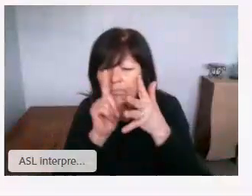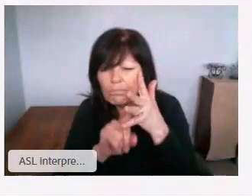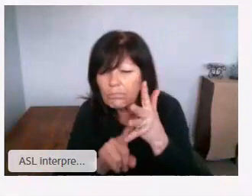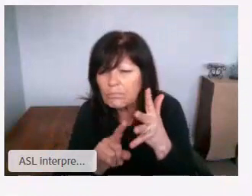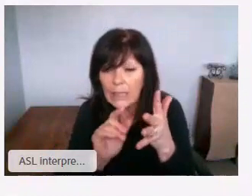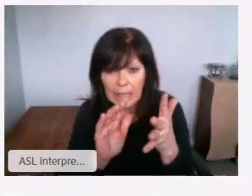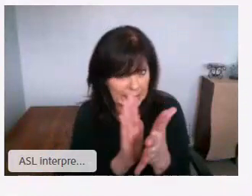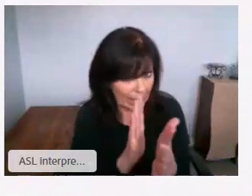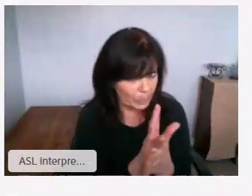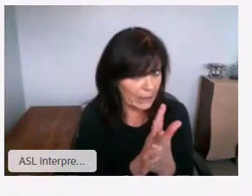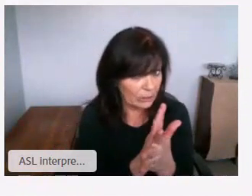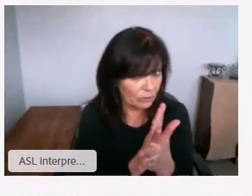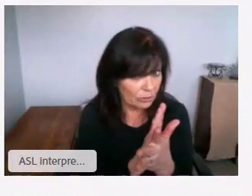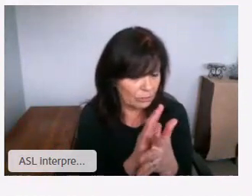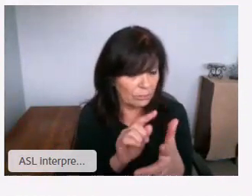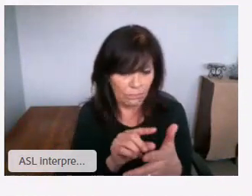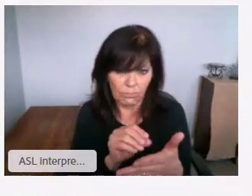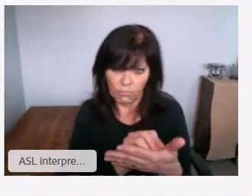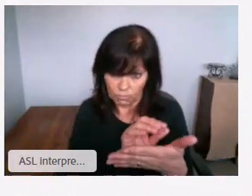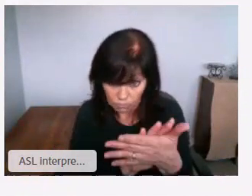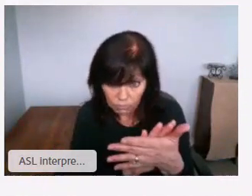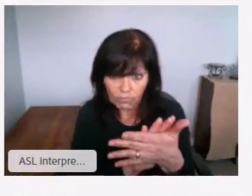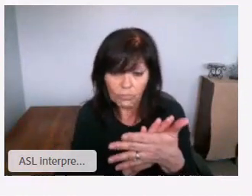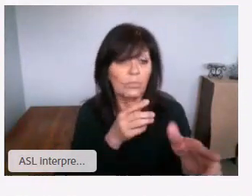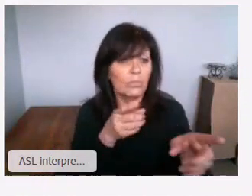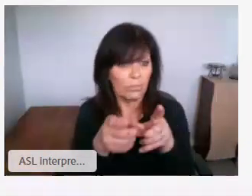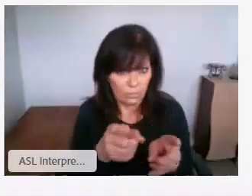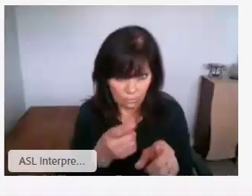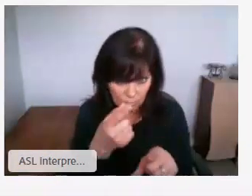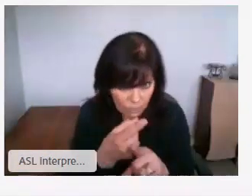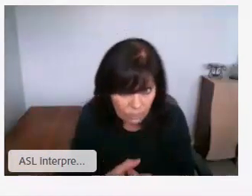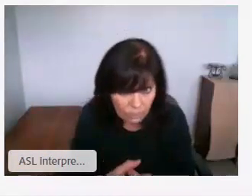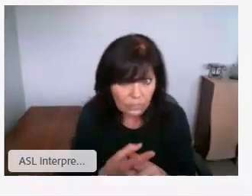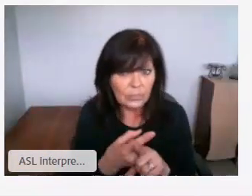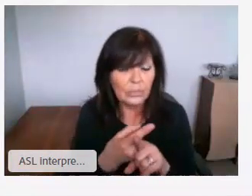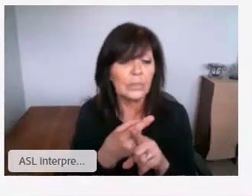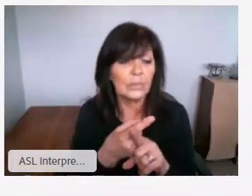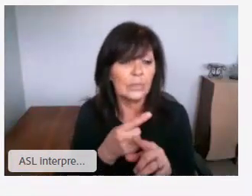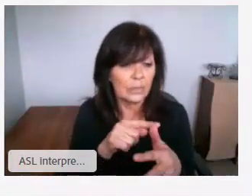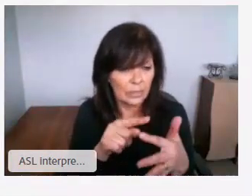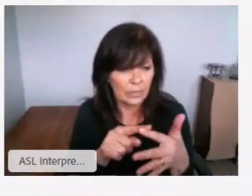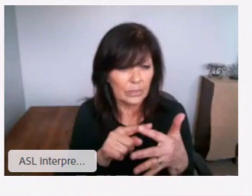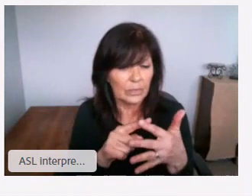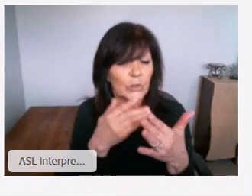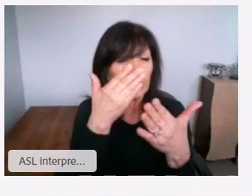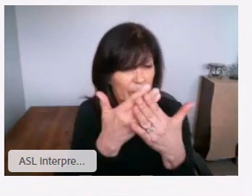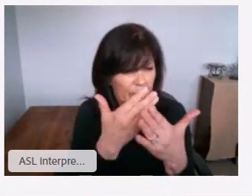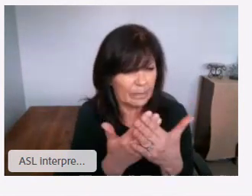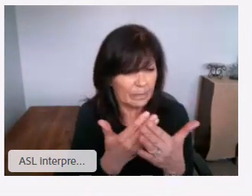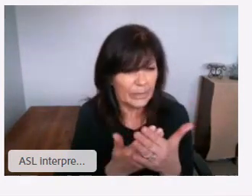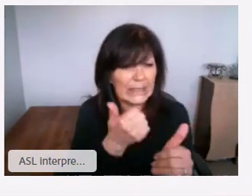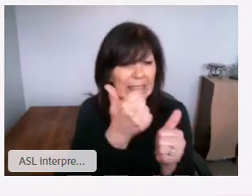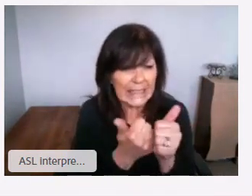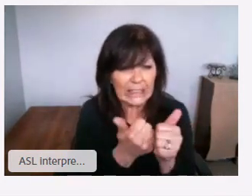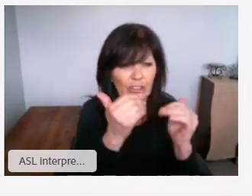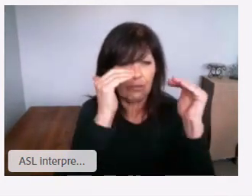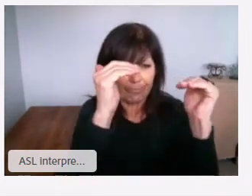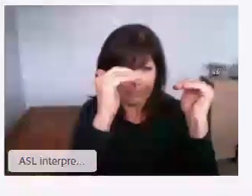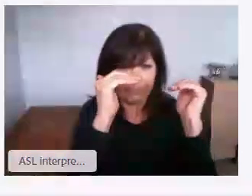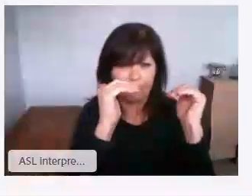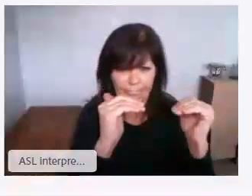documentation or the descriptions of each one of these boxes